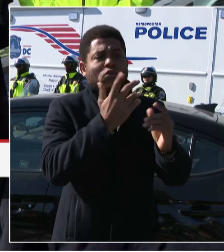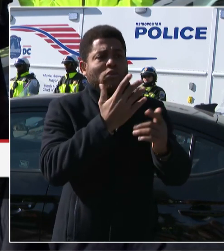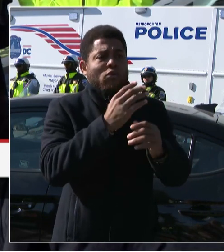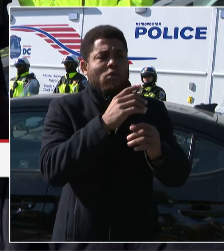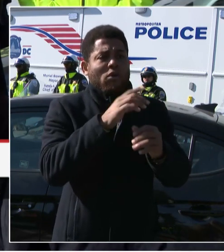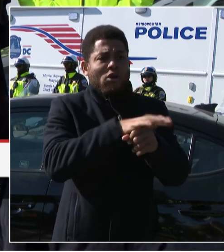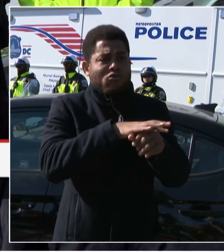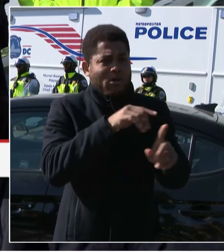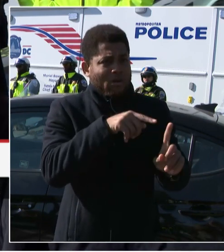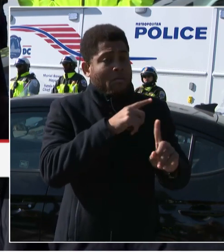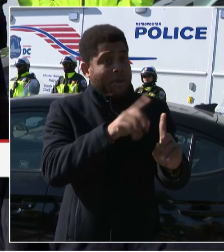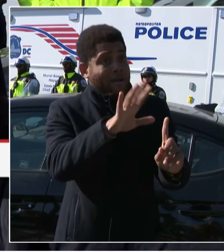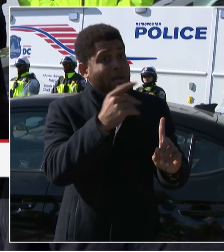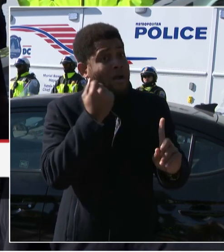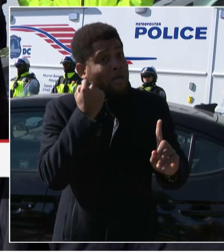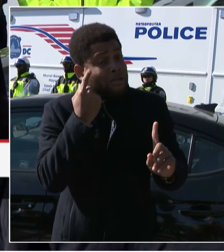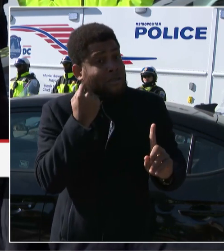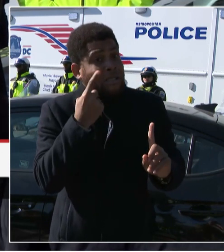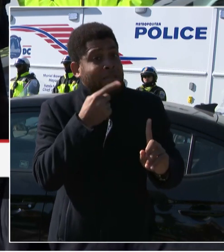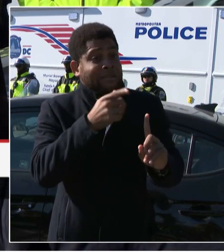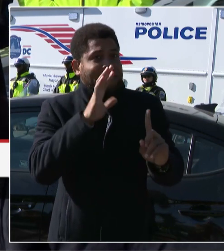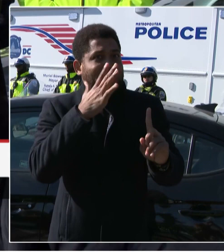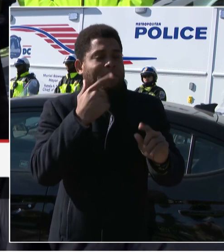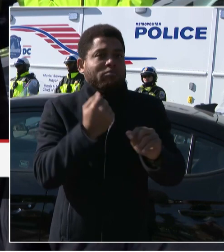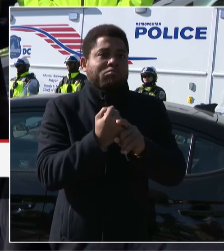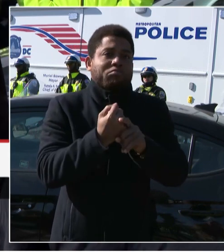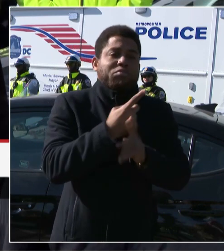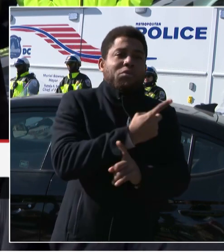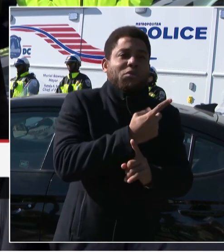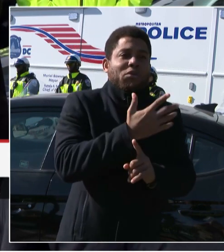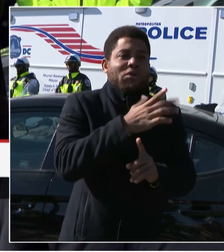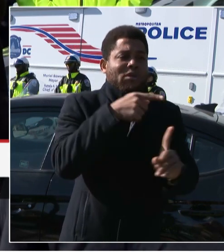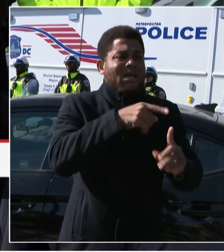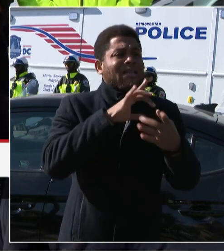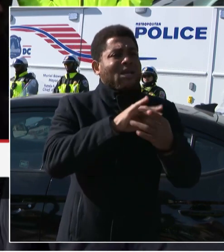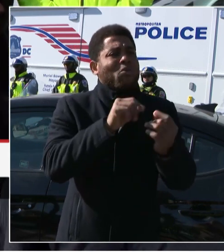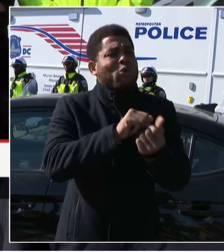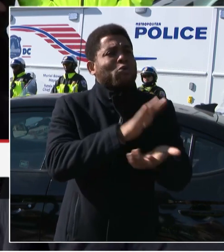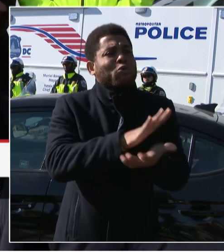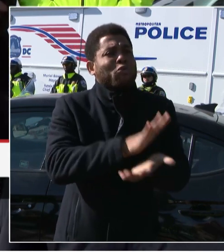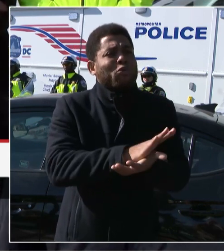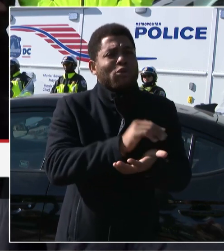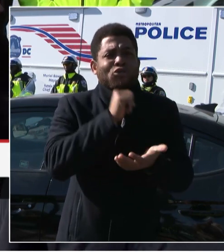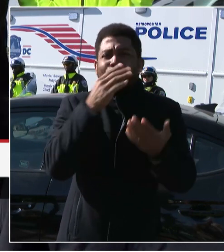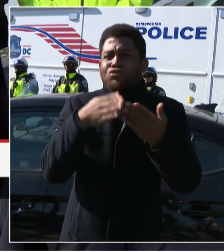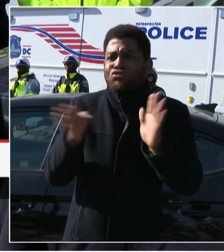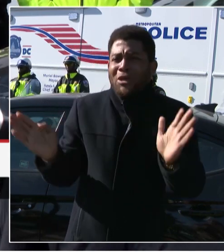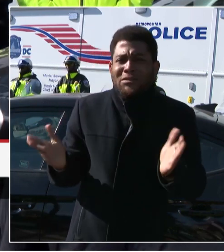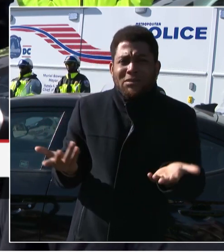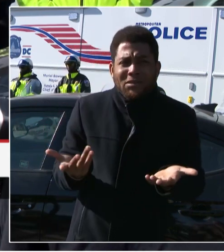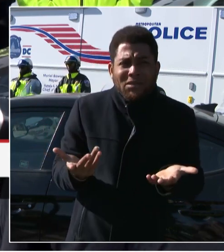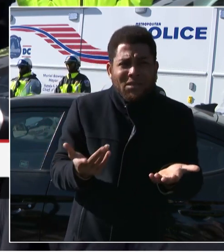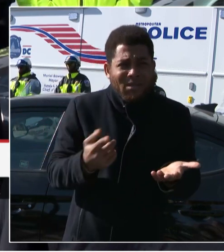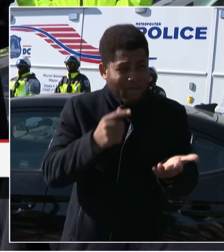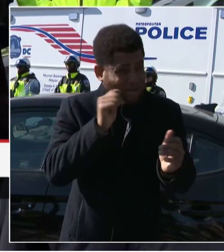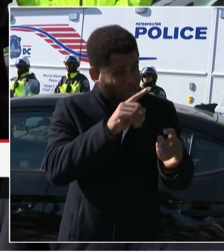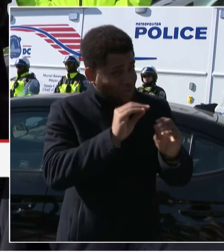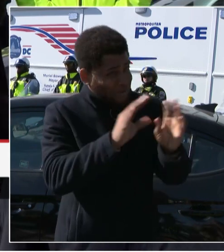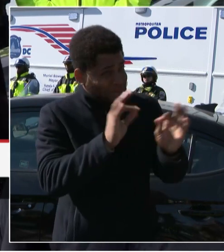something completely different, school-related drug-free zones. So I'm wondering if you could clarify what exactly that policy has to do with your